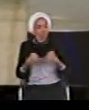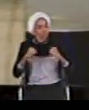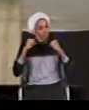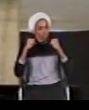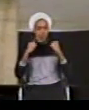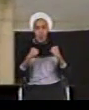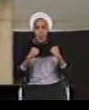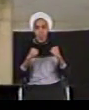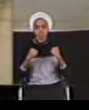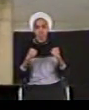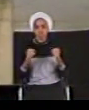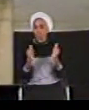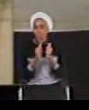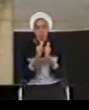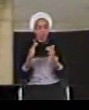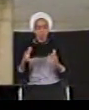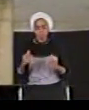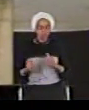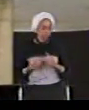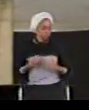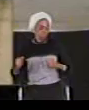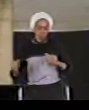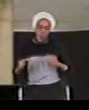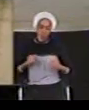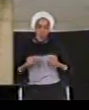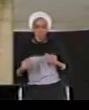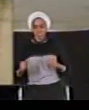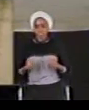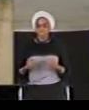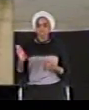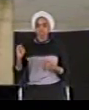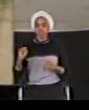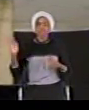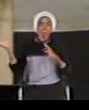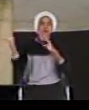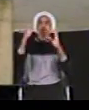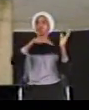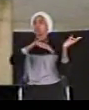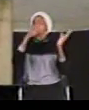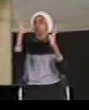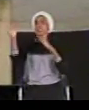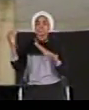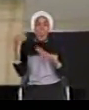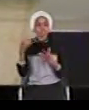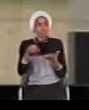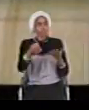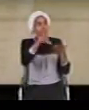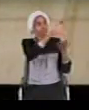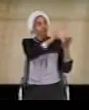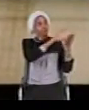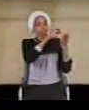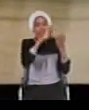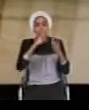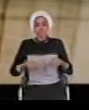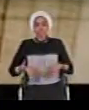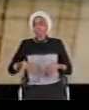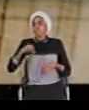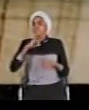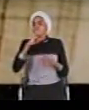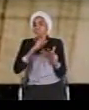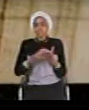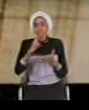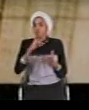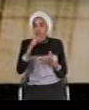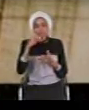steadfastly, without being shaken by winds or storms in life, is that you're not seeking your